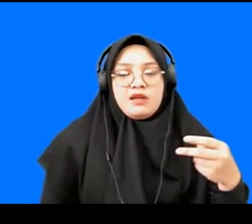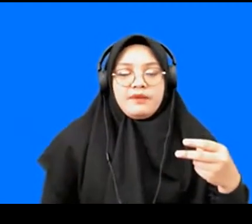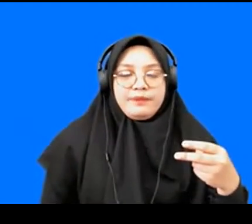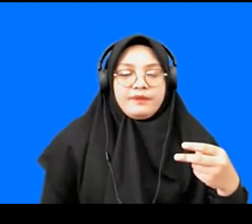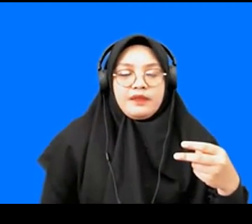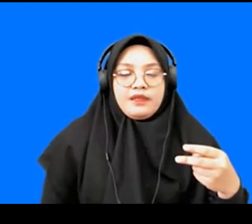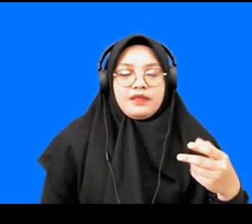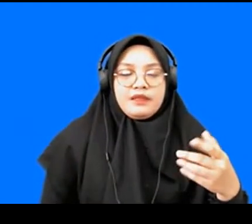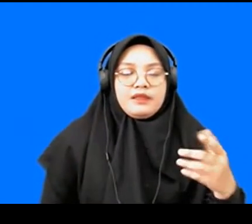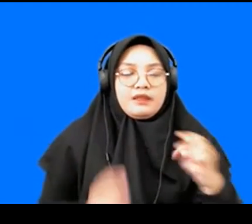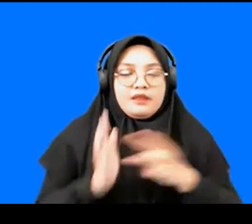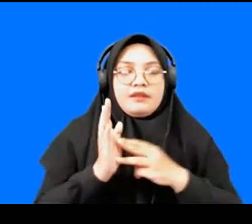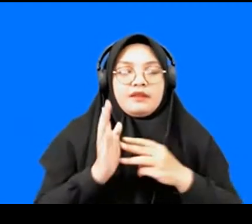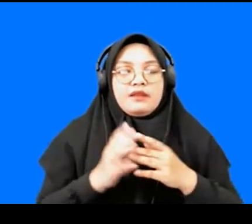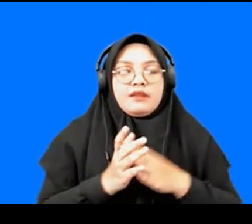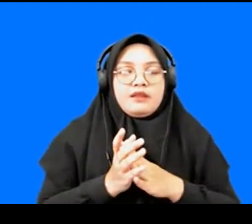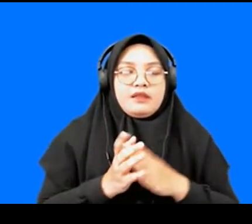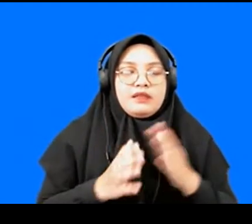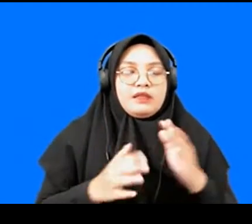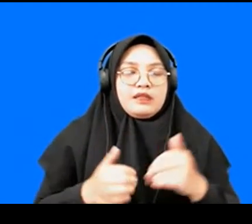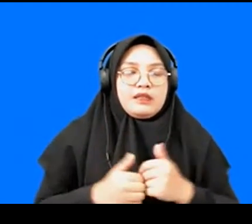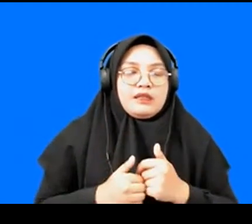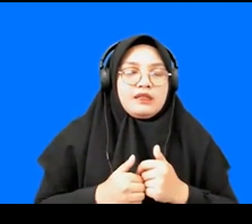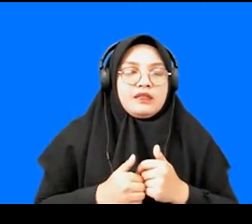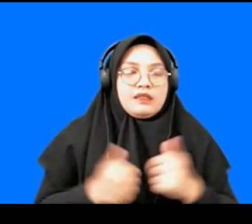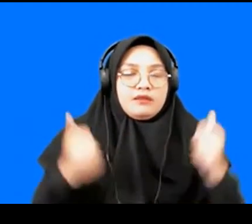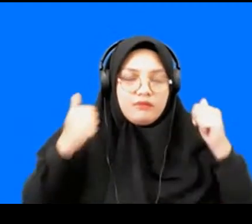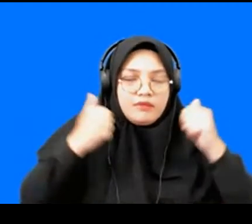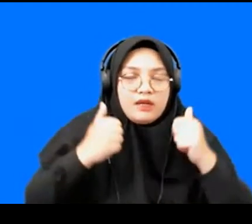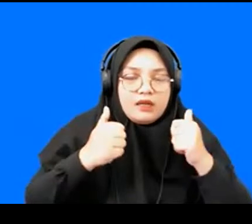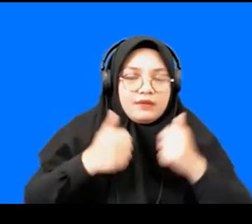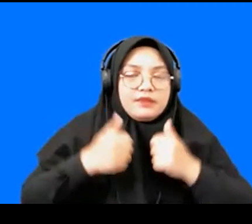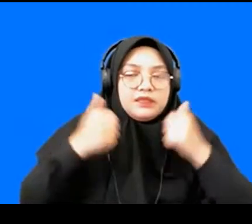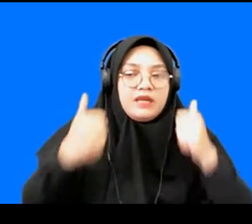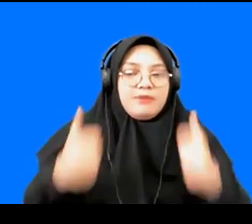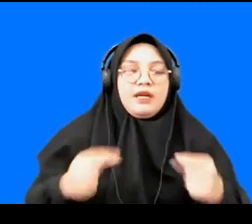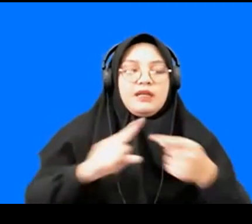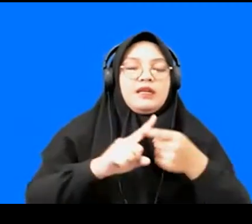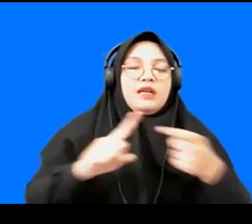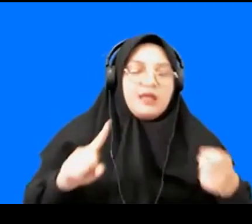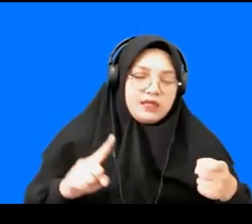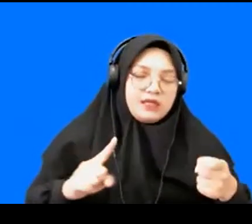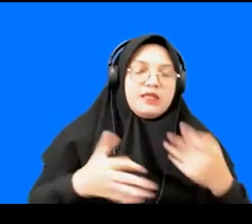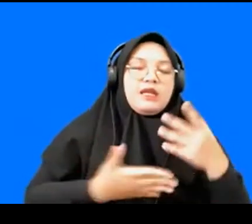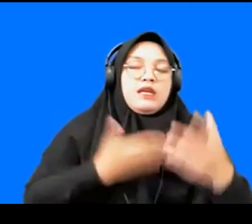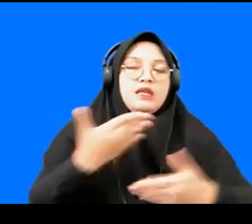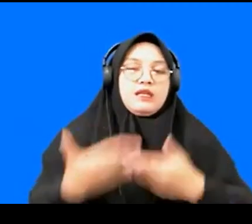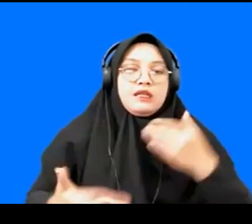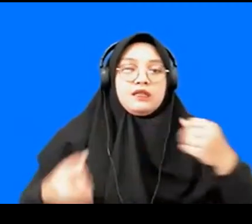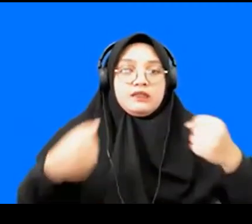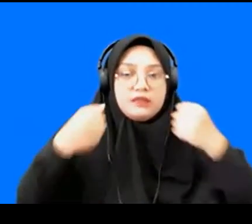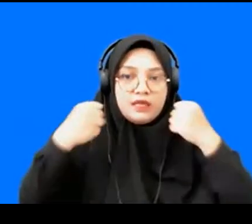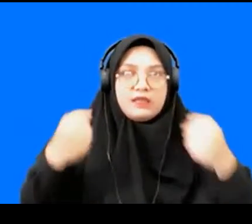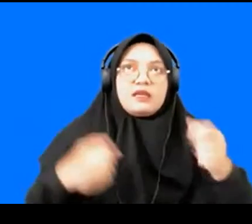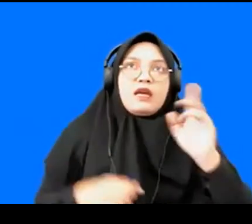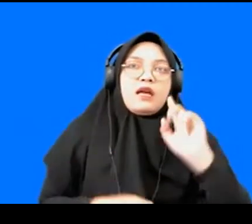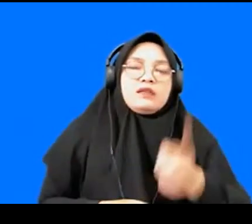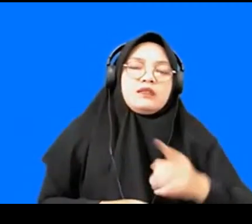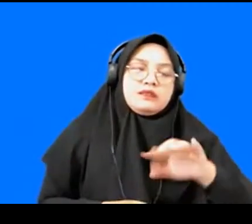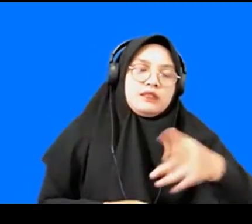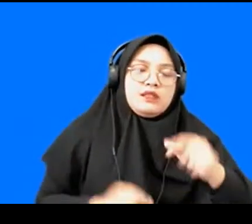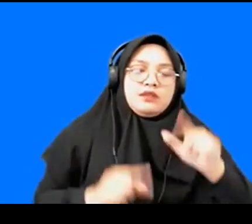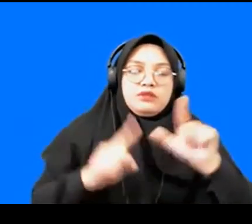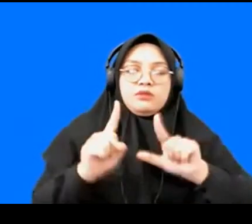for the whole countries, or 17 years of, you know, provide lunch for poor children,